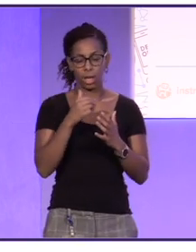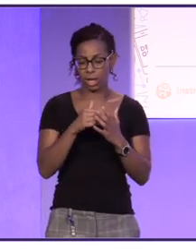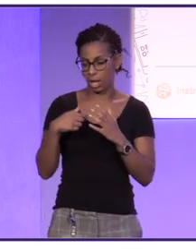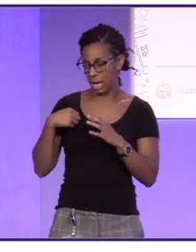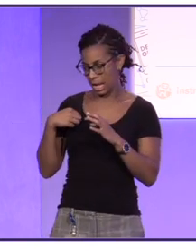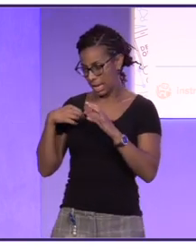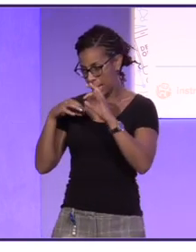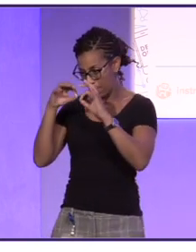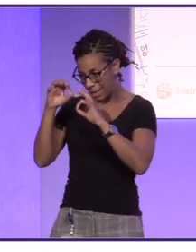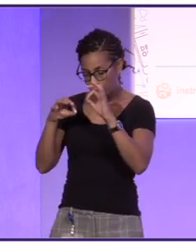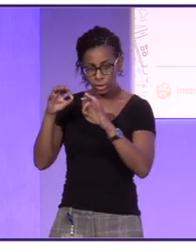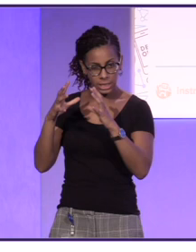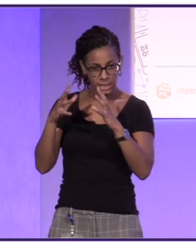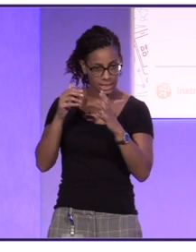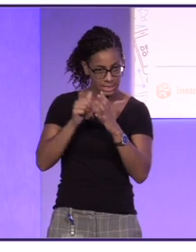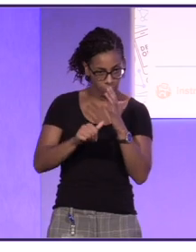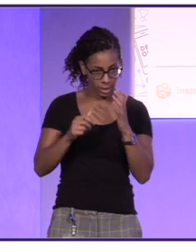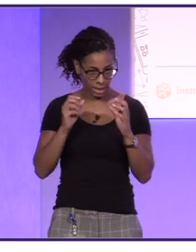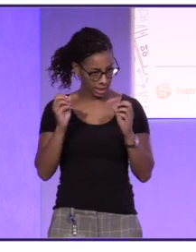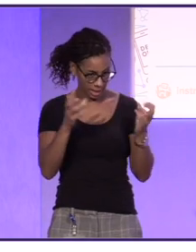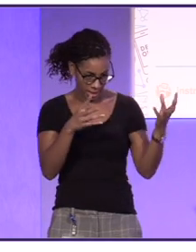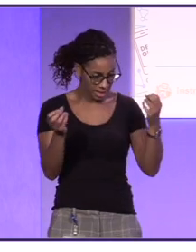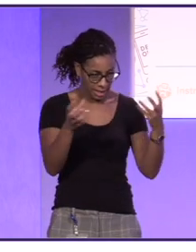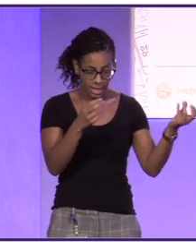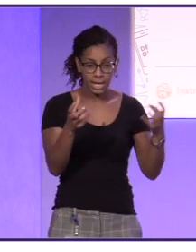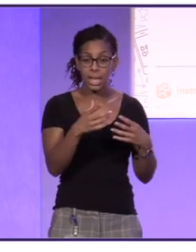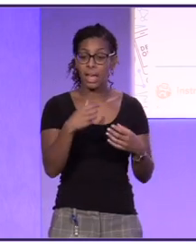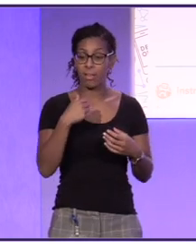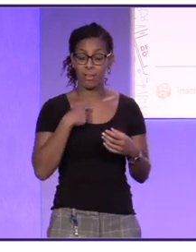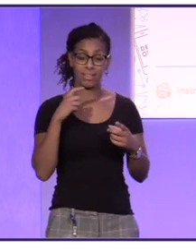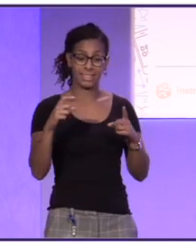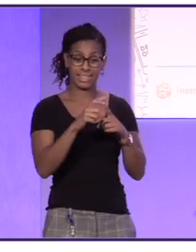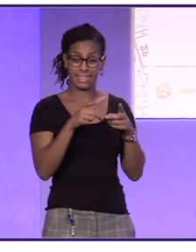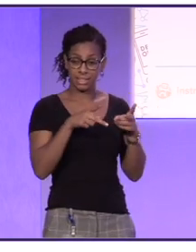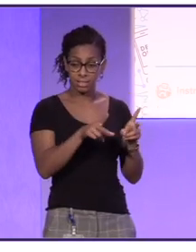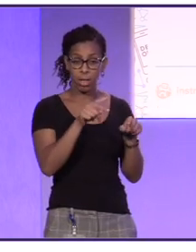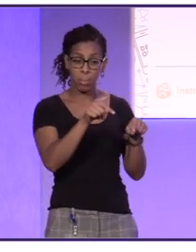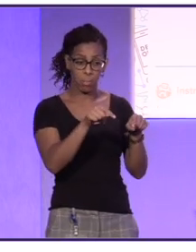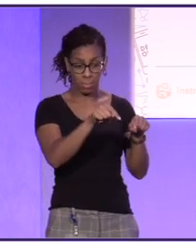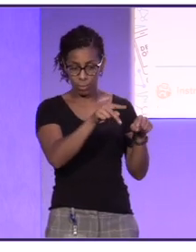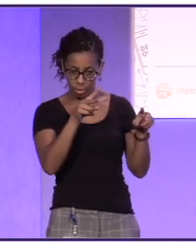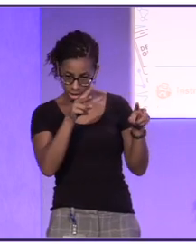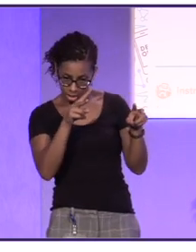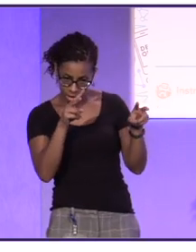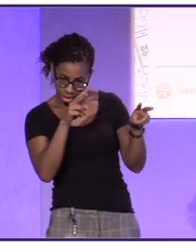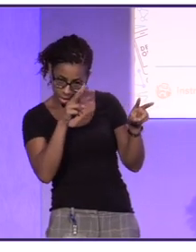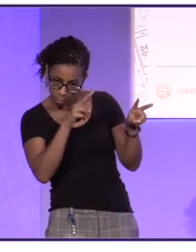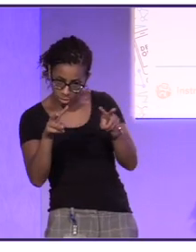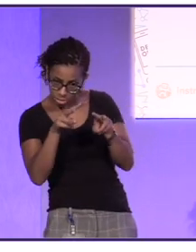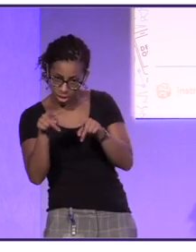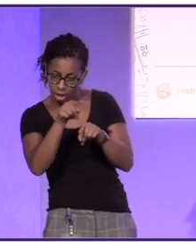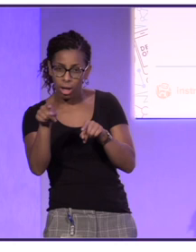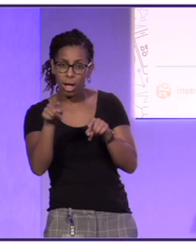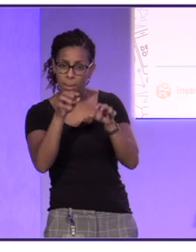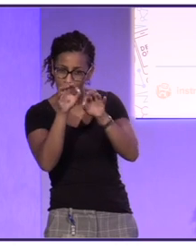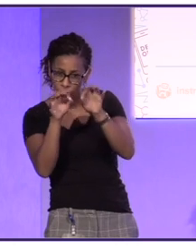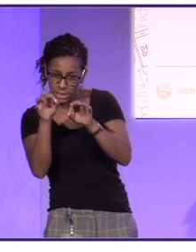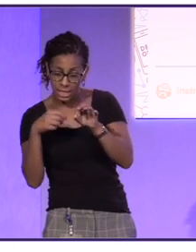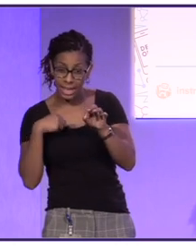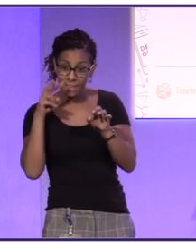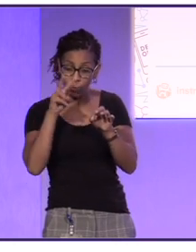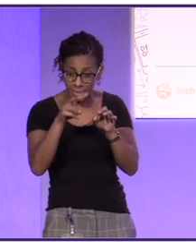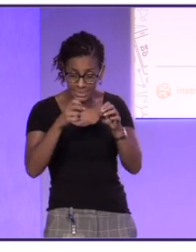metrics all over the place. And our CD system will monitor those metrics. And if we start seeing a